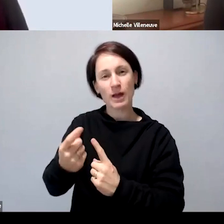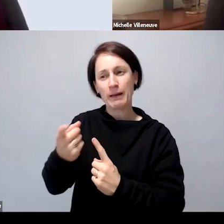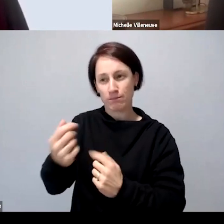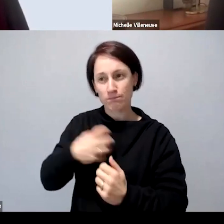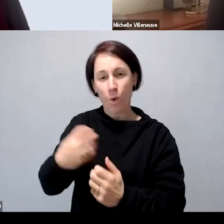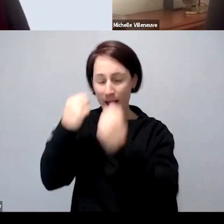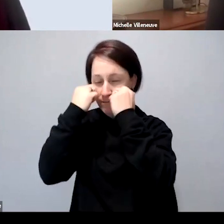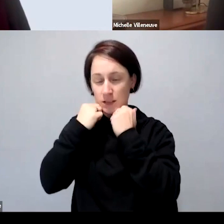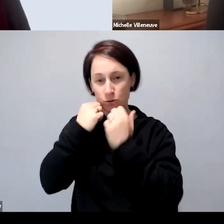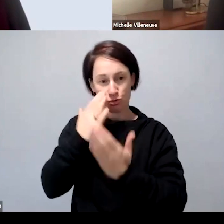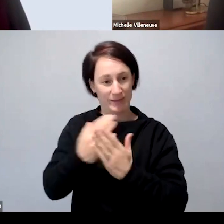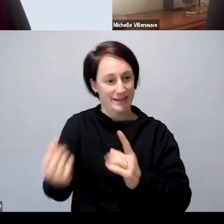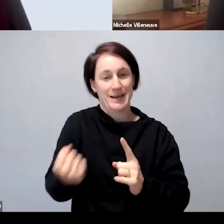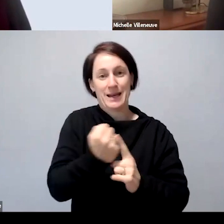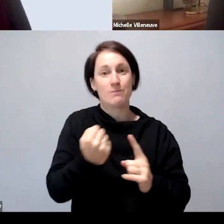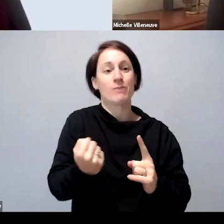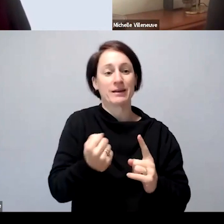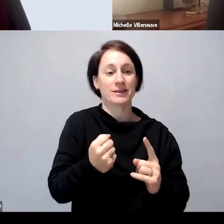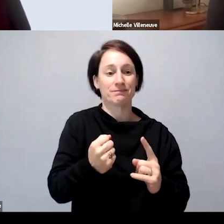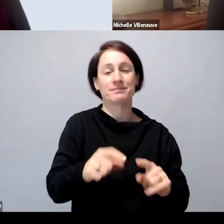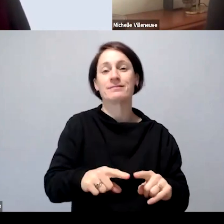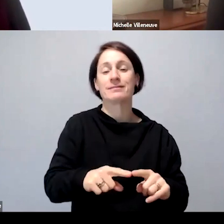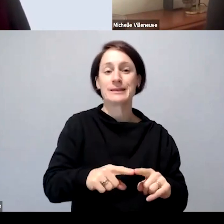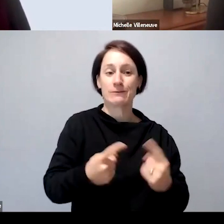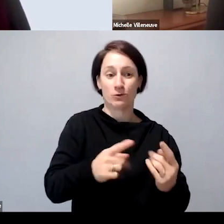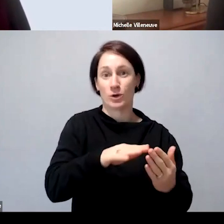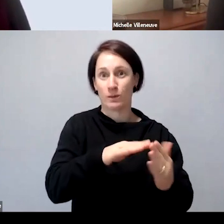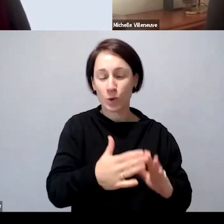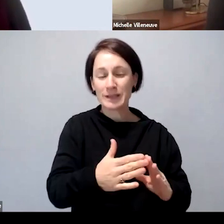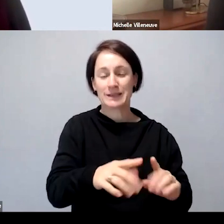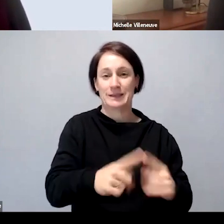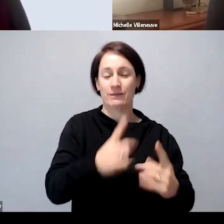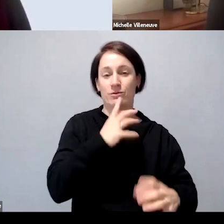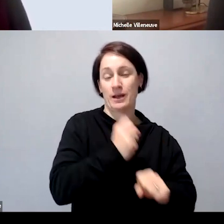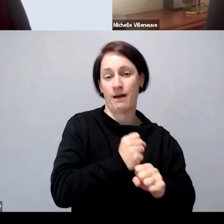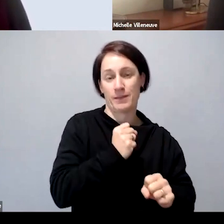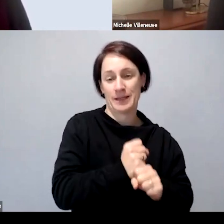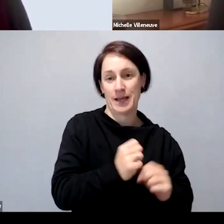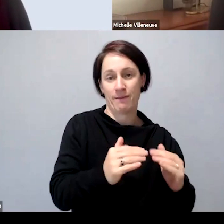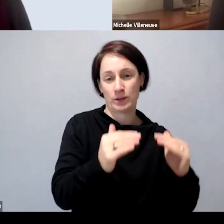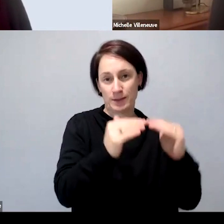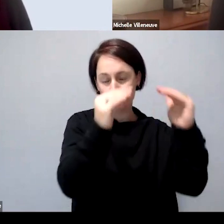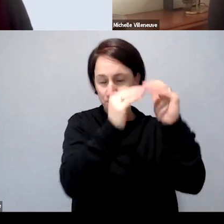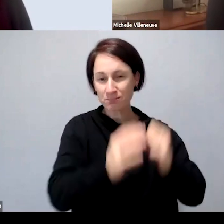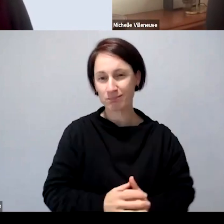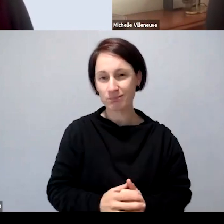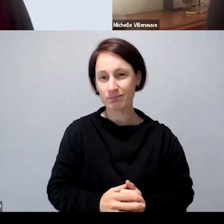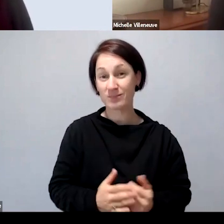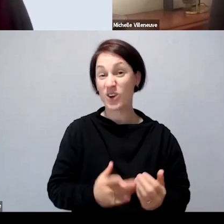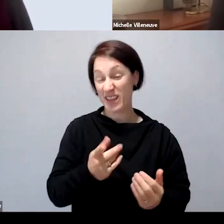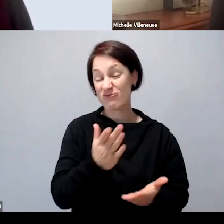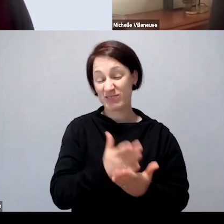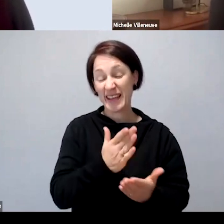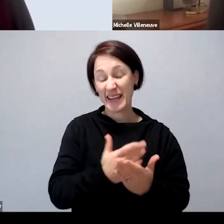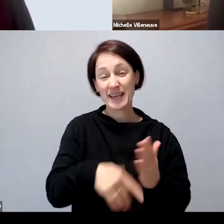on multiple levels across communities, and showing it in action. I think that's the most, of our DIDR principles in